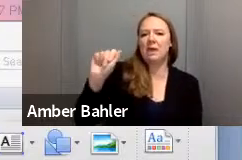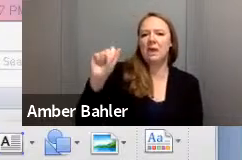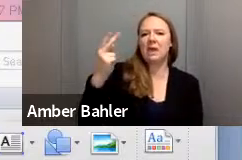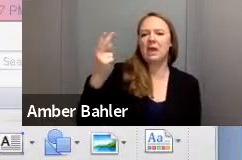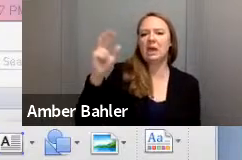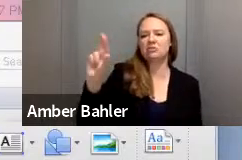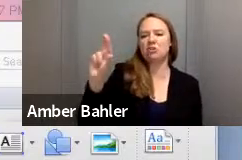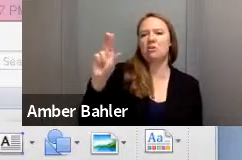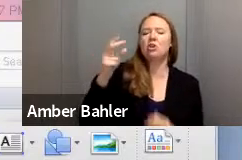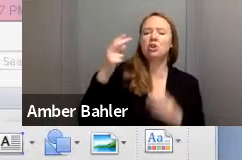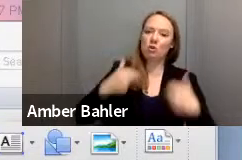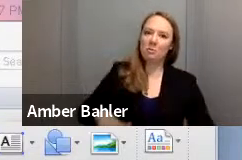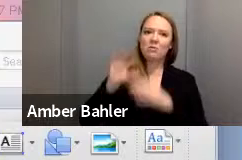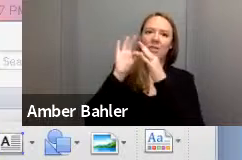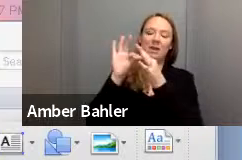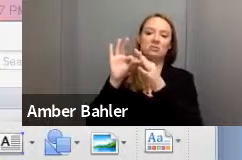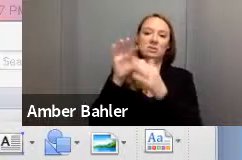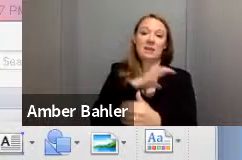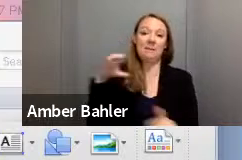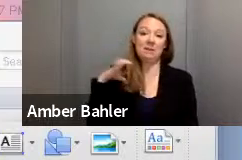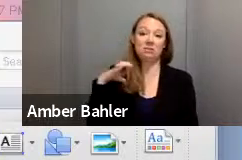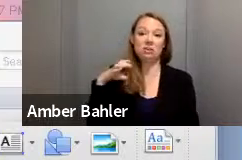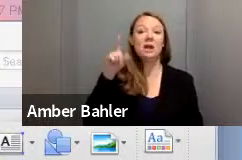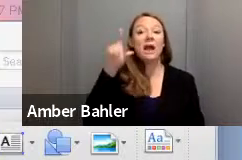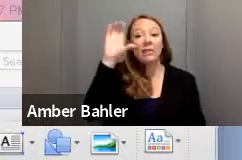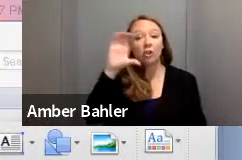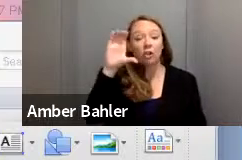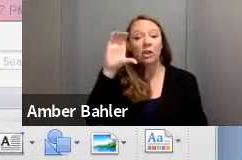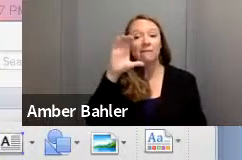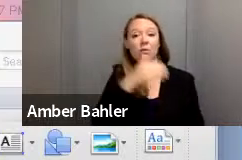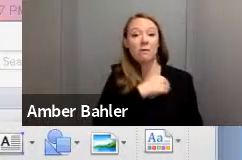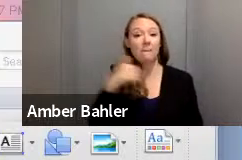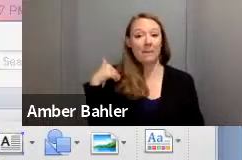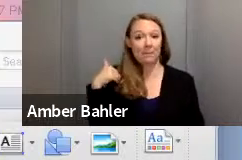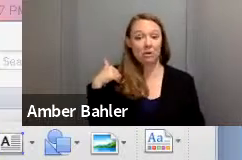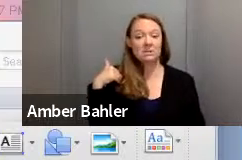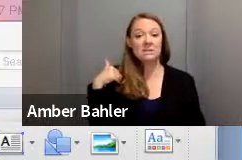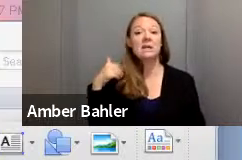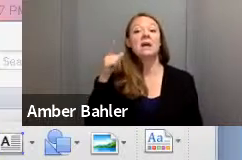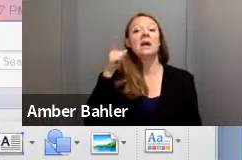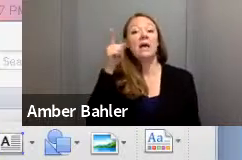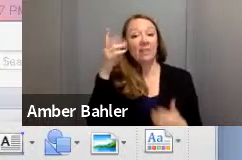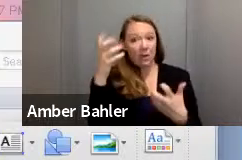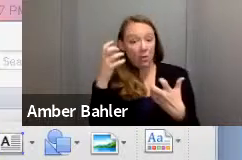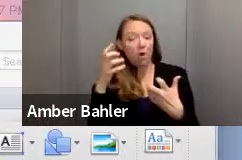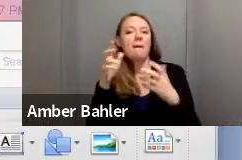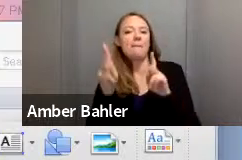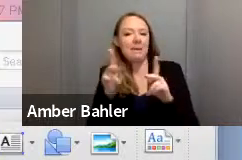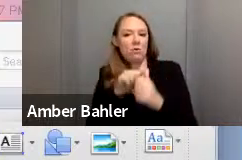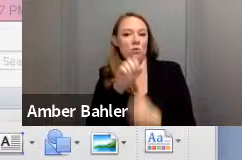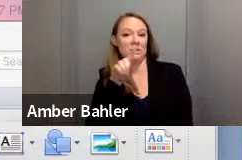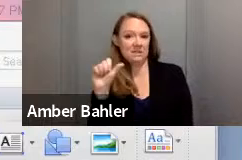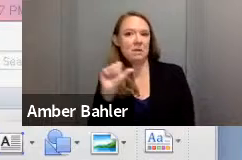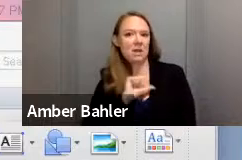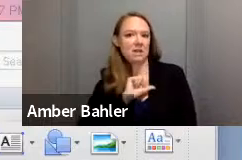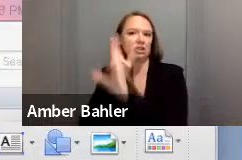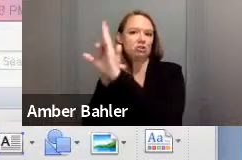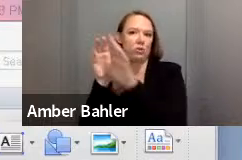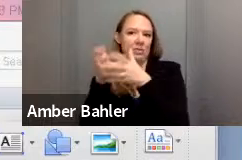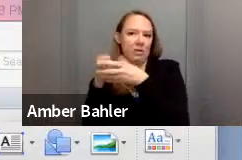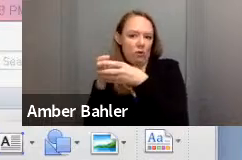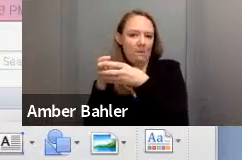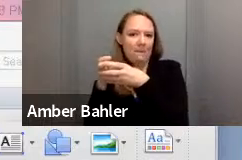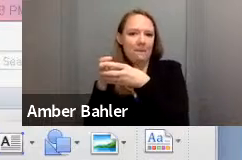Commission. And they are currently seeking members, and especially they are seeking people with disabilities.